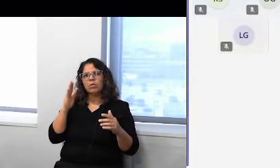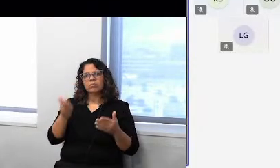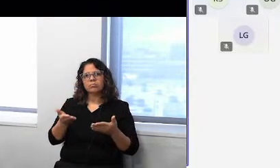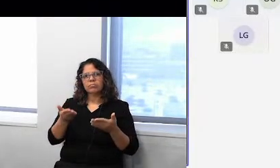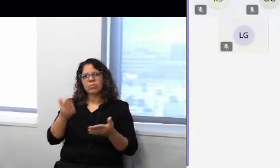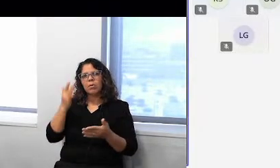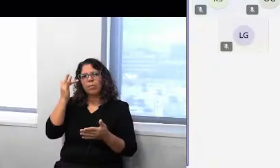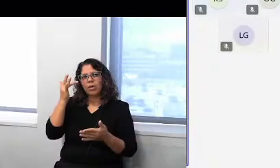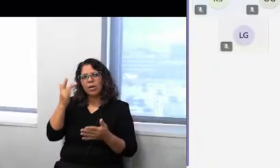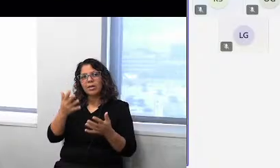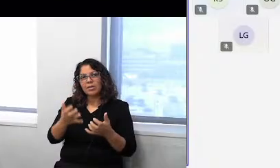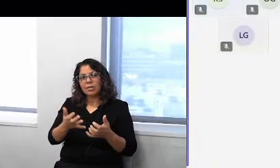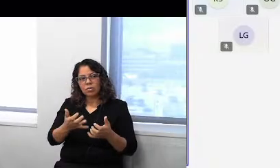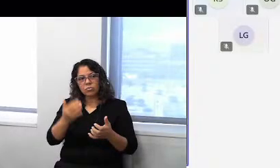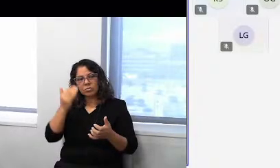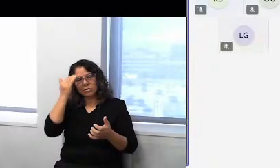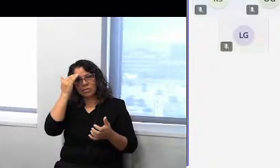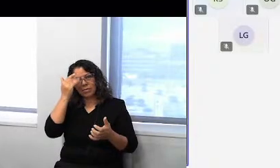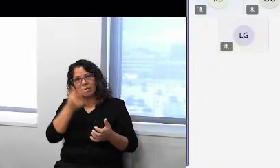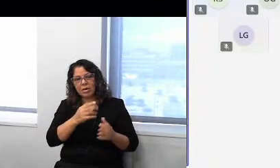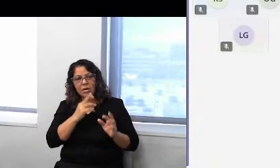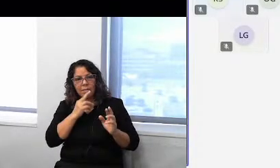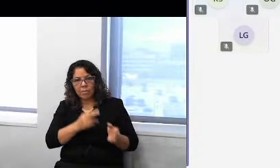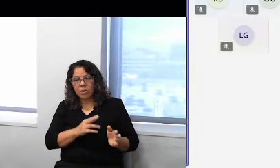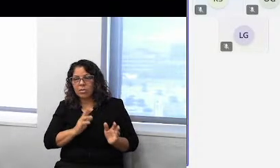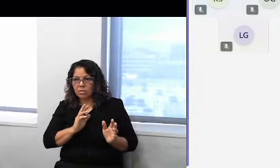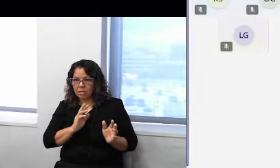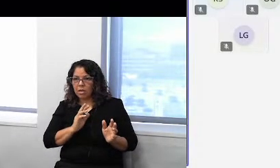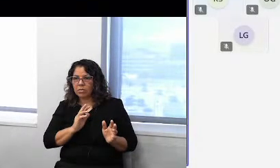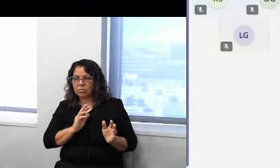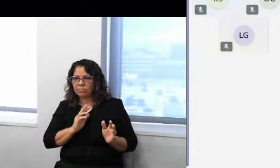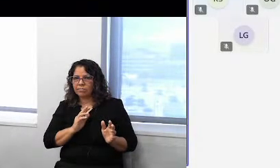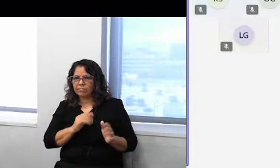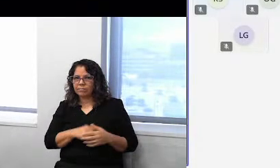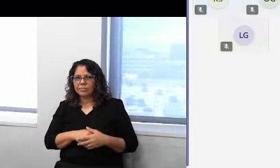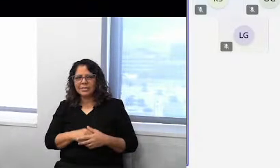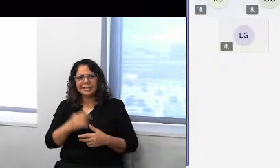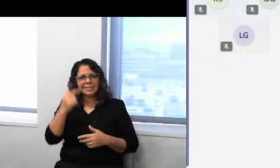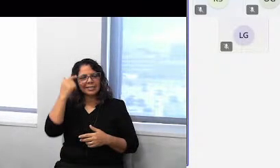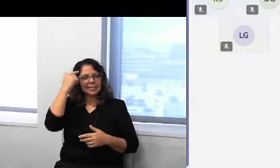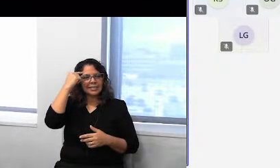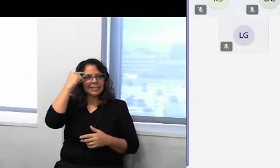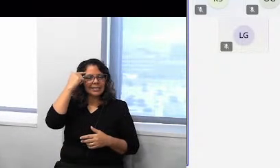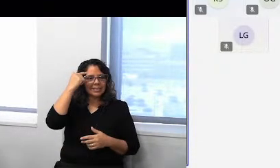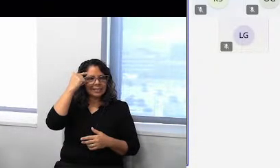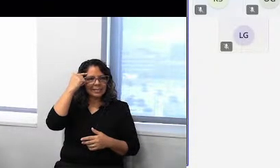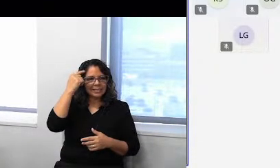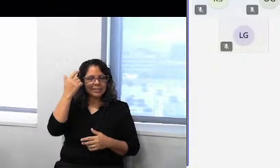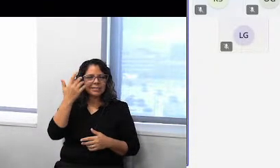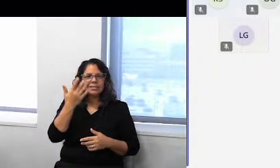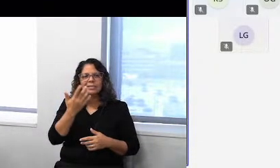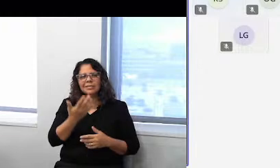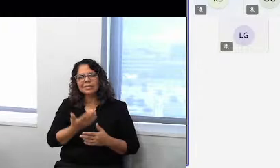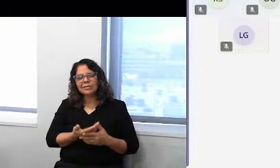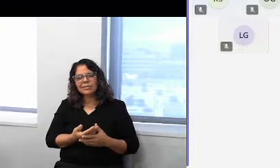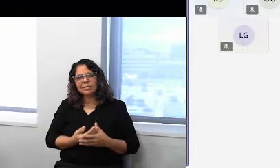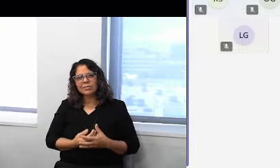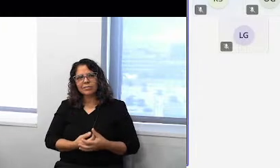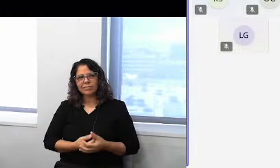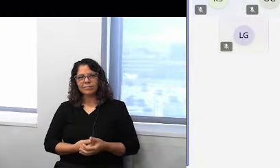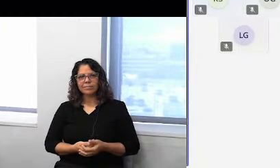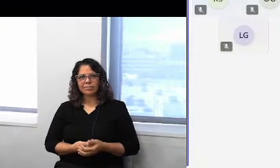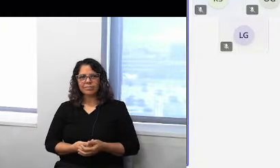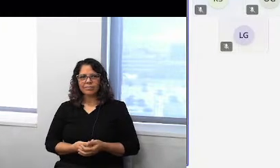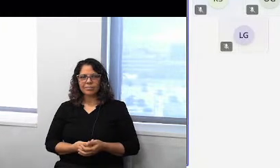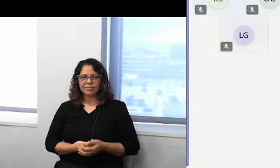think you're departing from an assumption and a premise is that the existing conditions has anything to do with the impact that these resources are